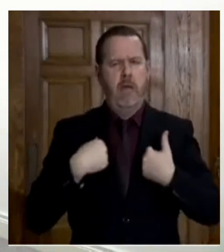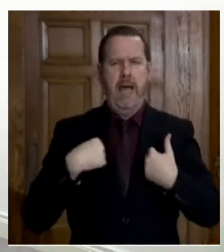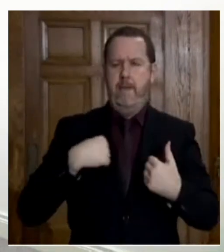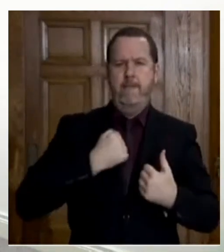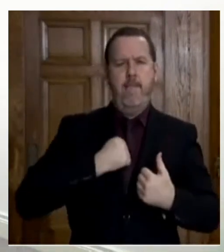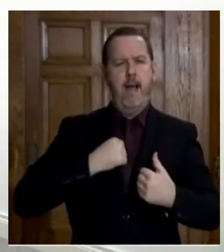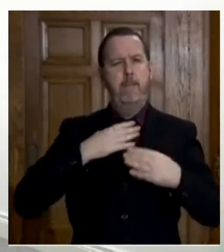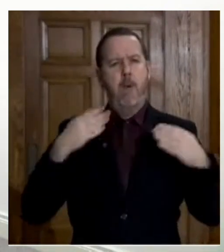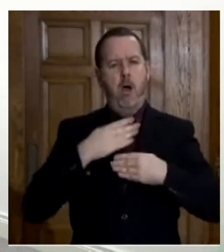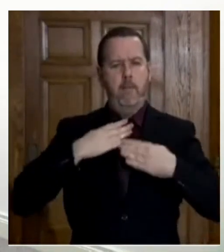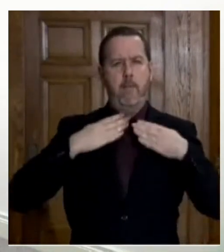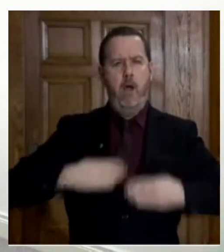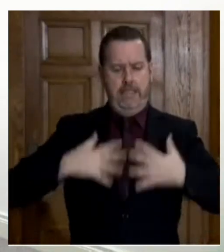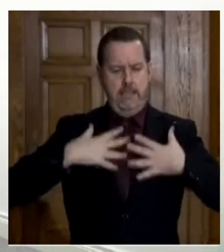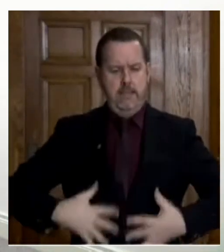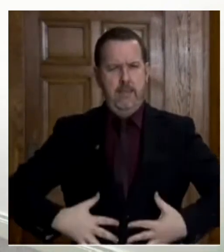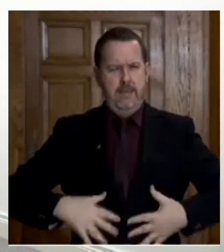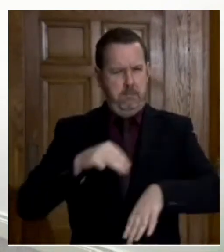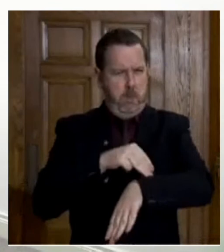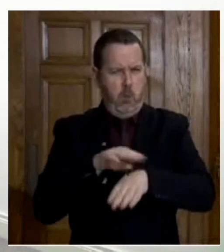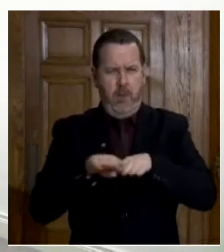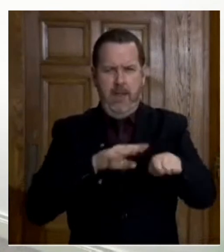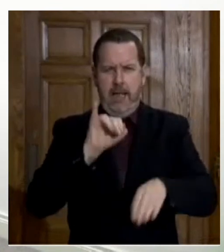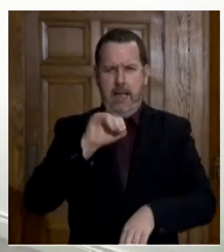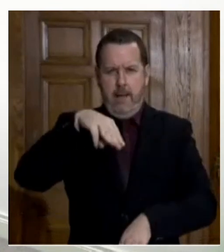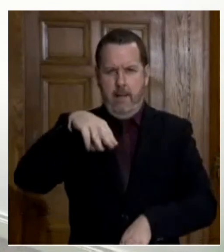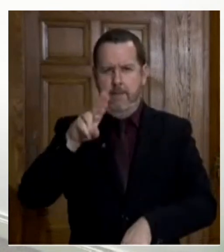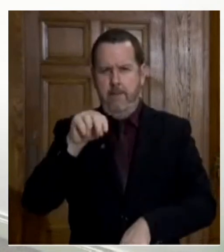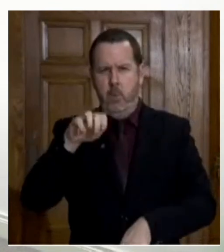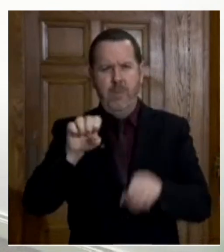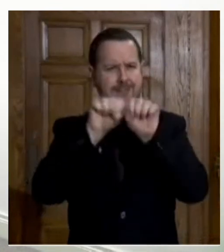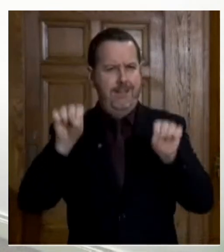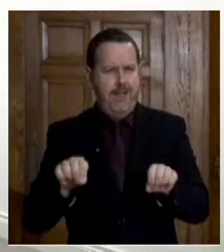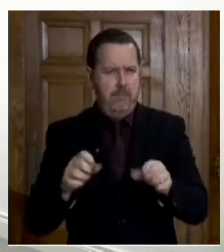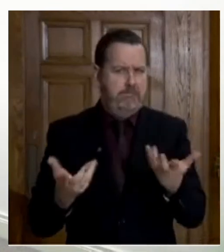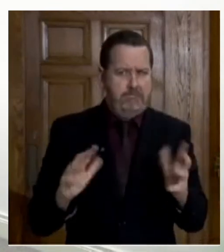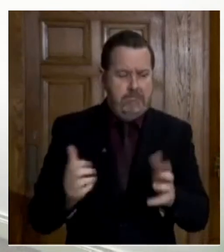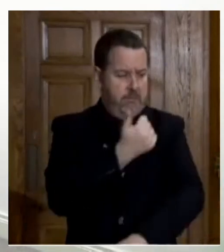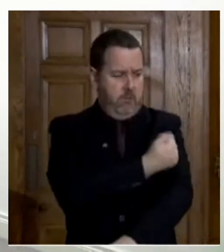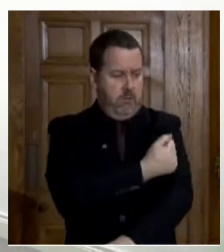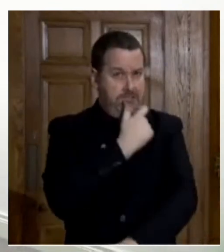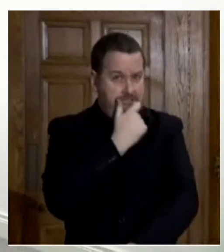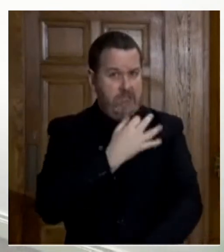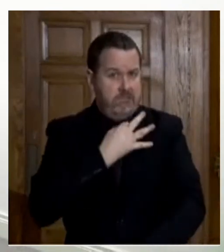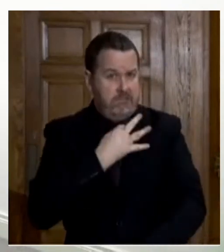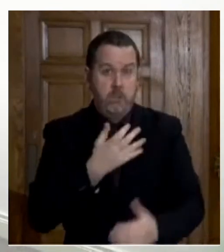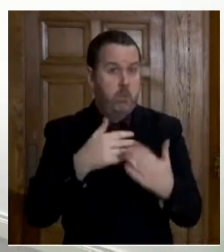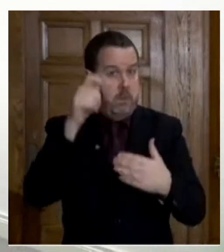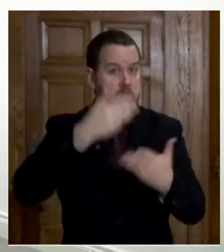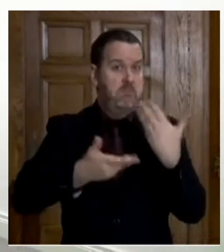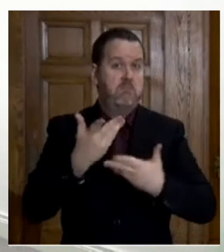quite clear about the safety of it for people who are immunocompromised and who perhaps are shielding. Can you shed any light on that?